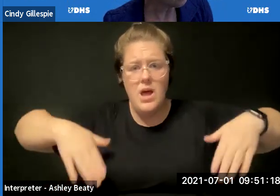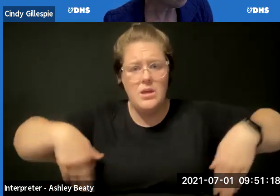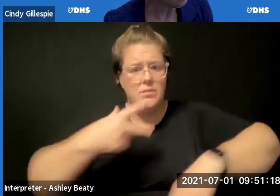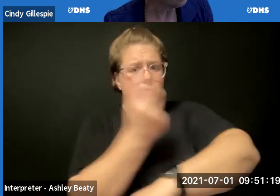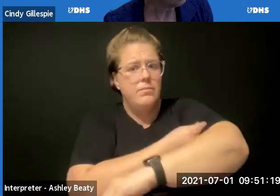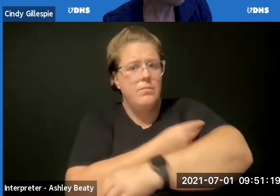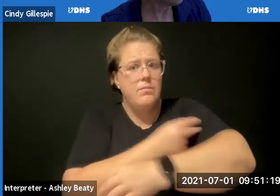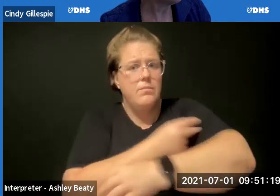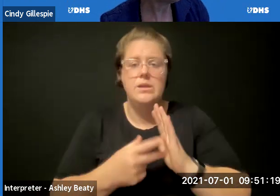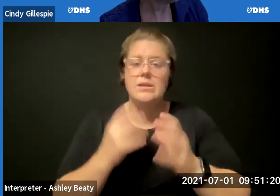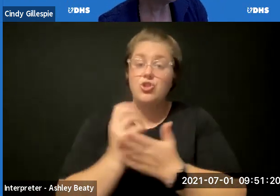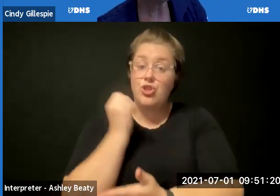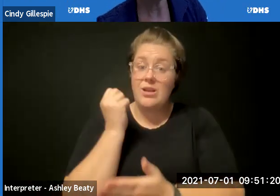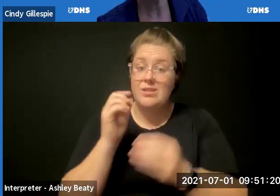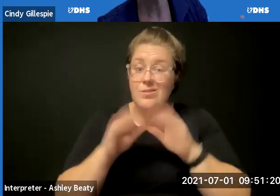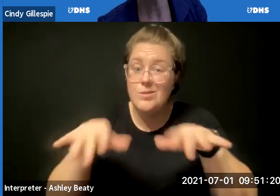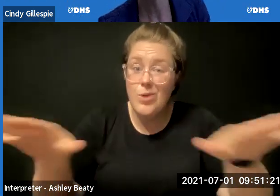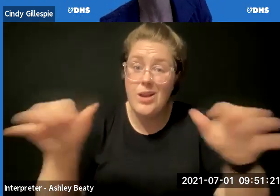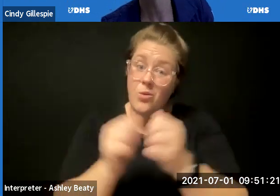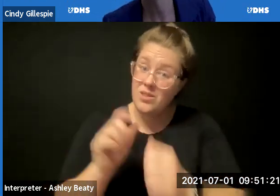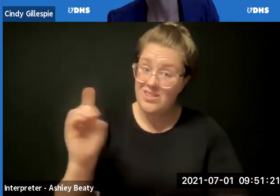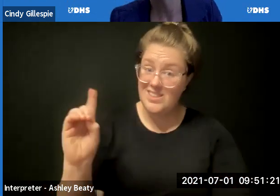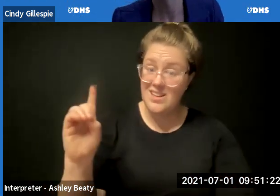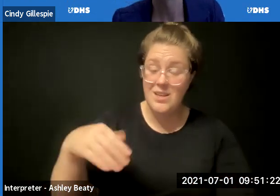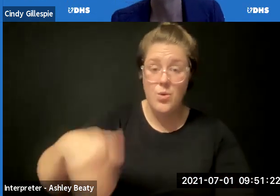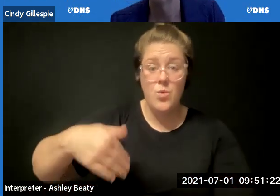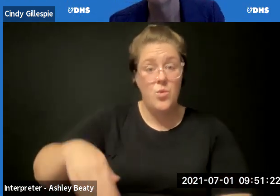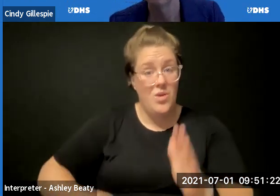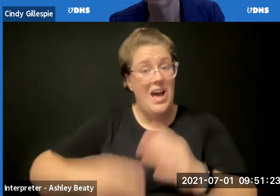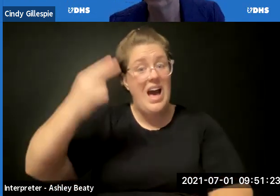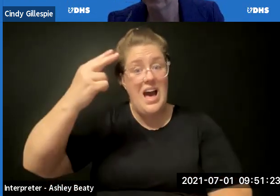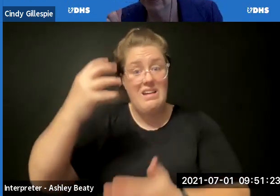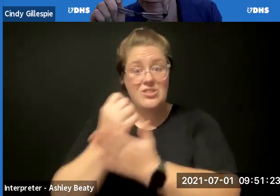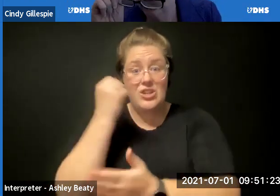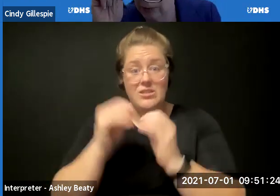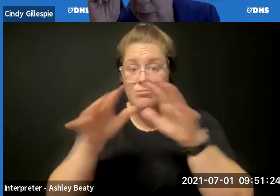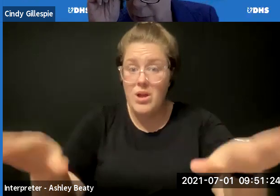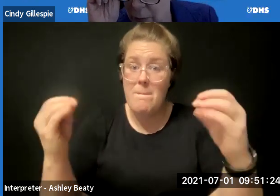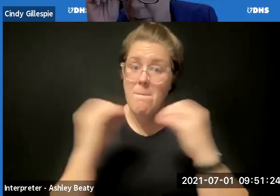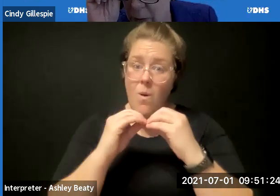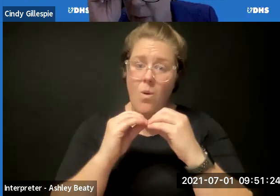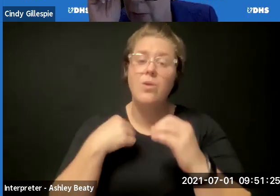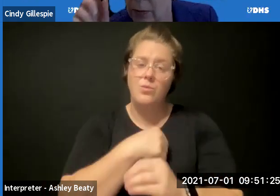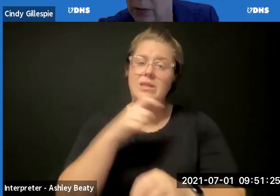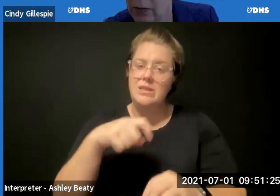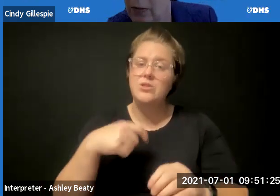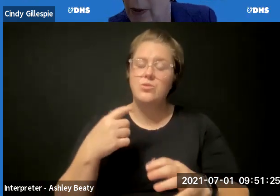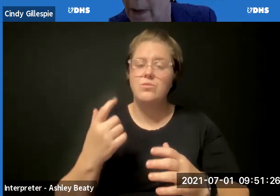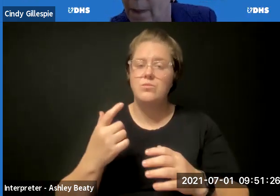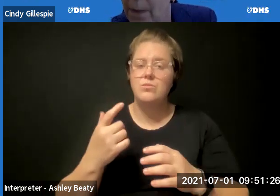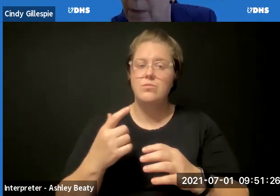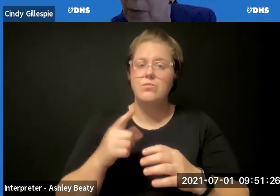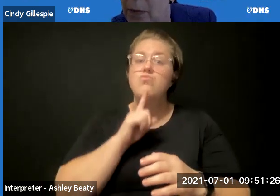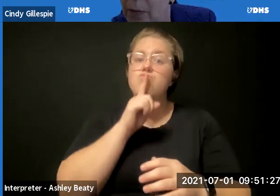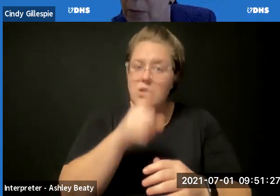particular instance and with the Delta variant are so much higher. We just have to take a little extra step. And what I told somebody just last night is